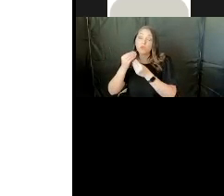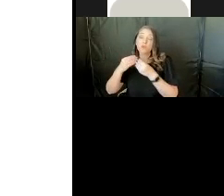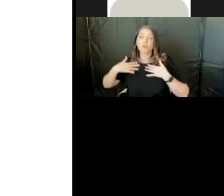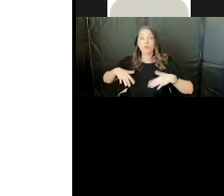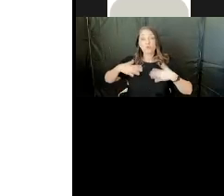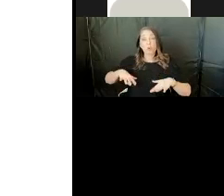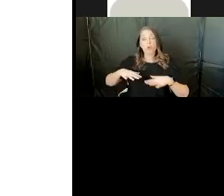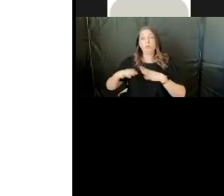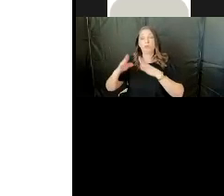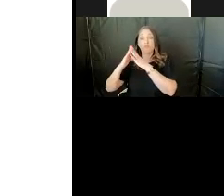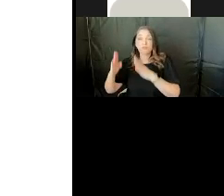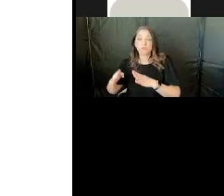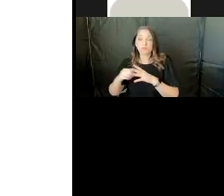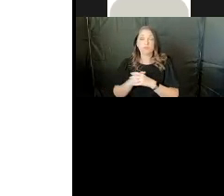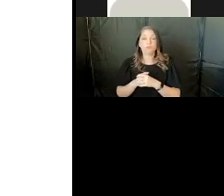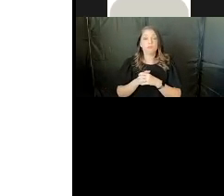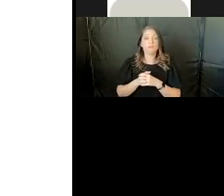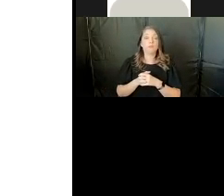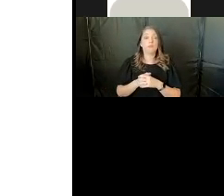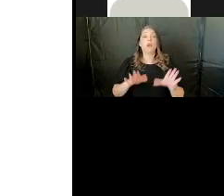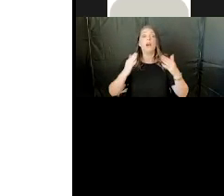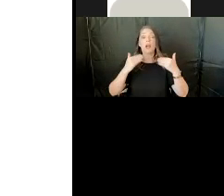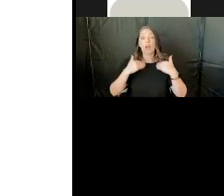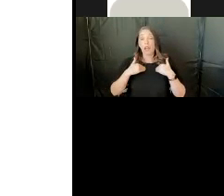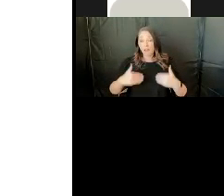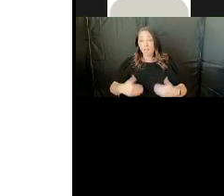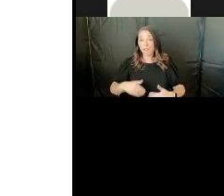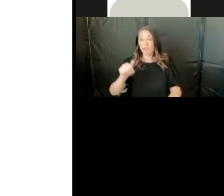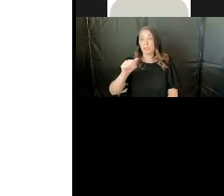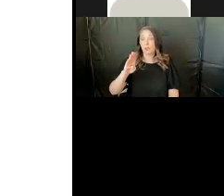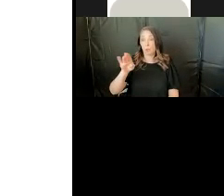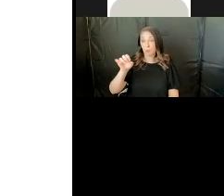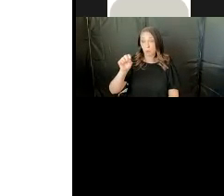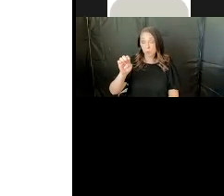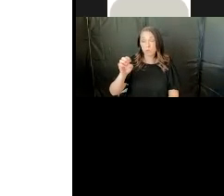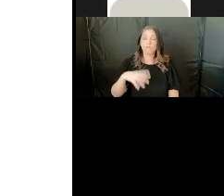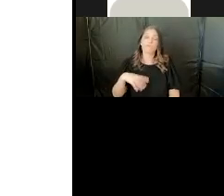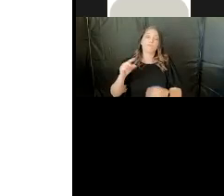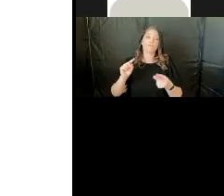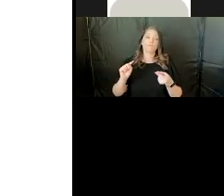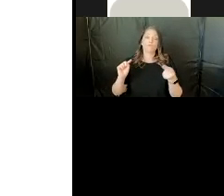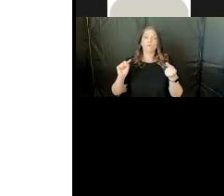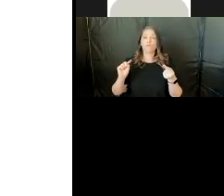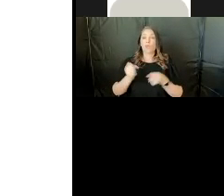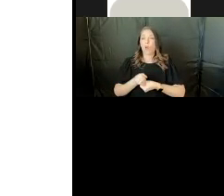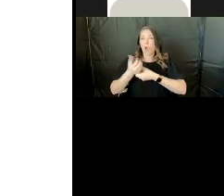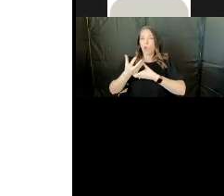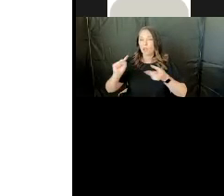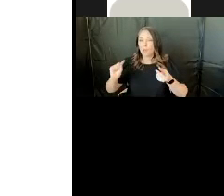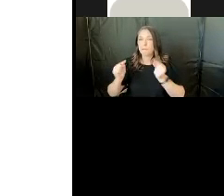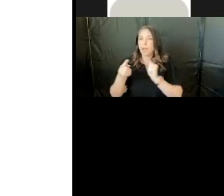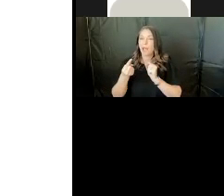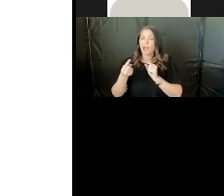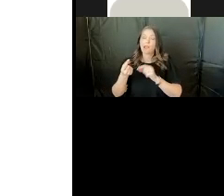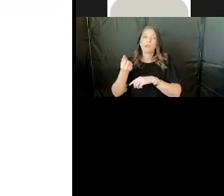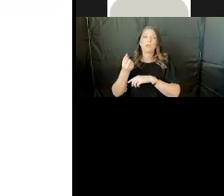Physical abuse is causing pain or injury, using unreasonable physical restraints, or